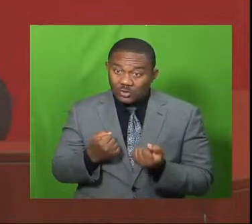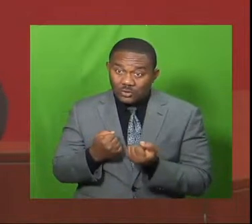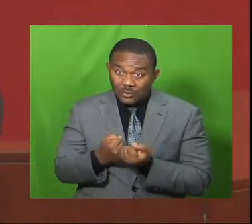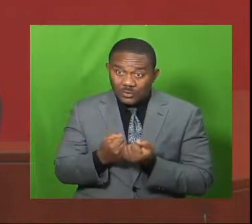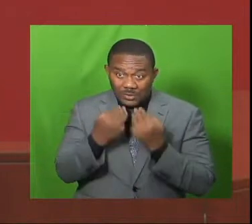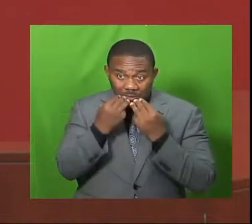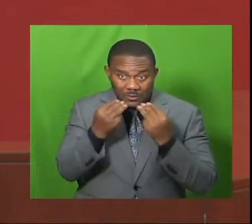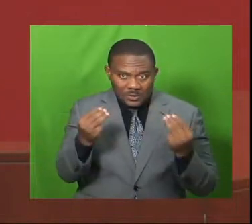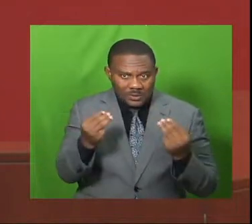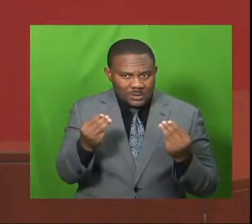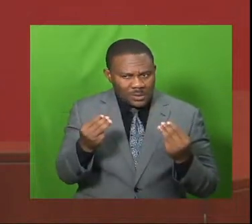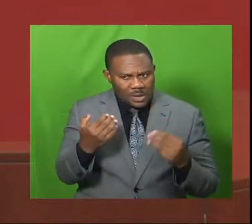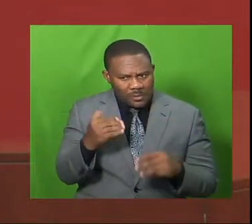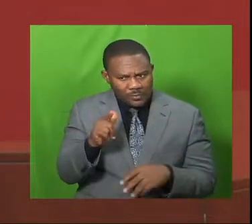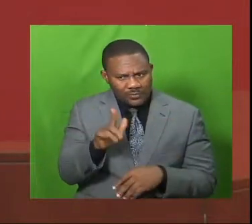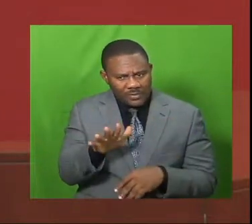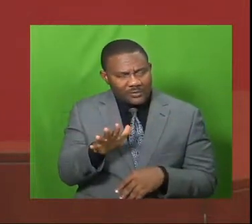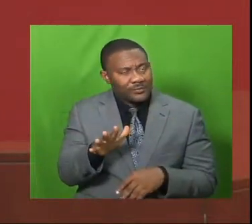Honorable members,